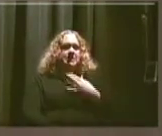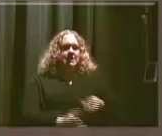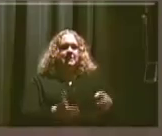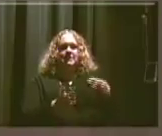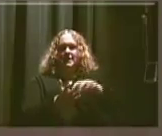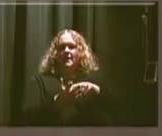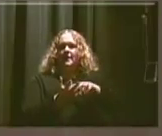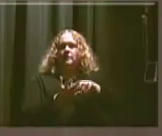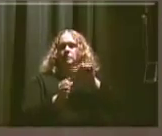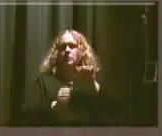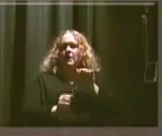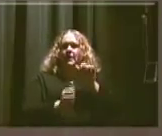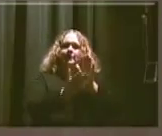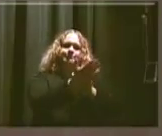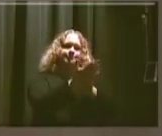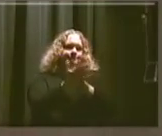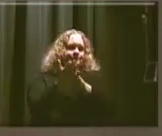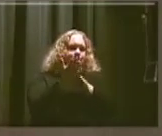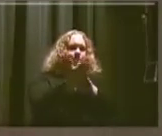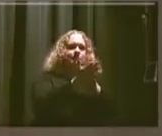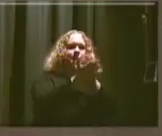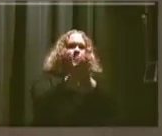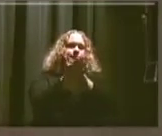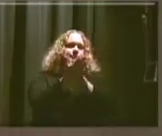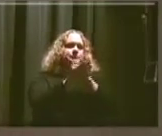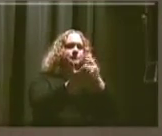applause. All the staff members.